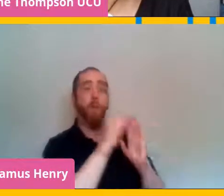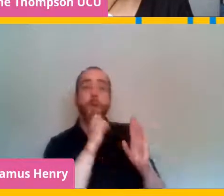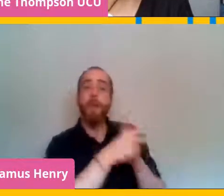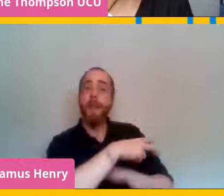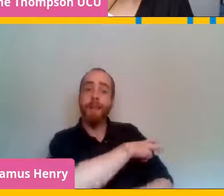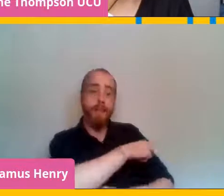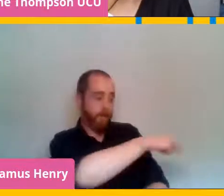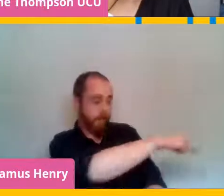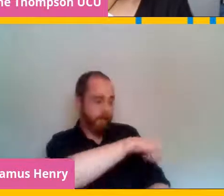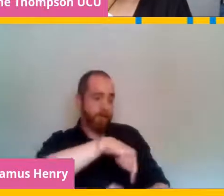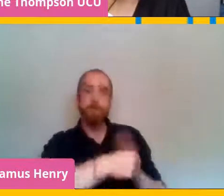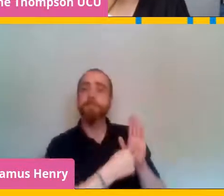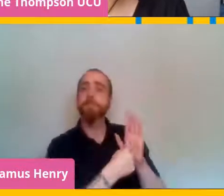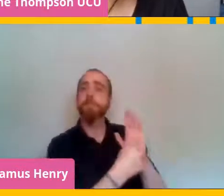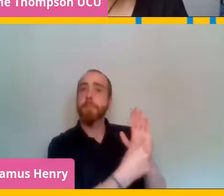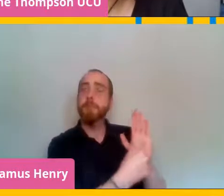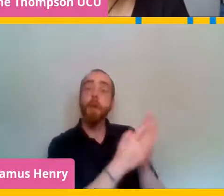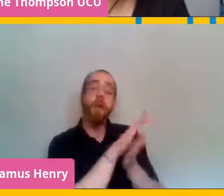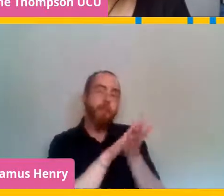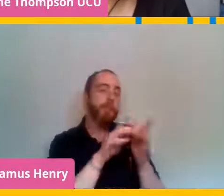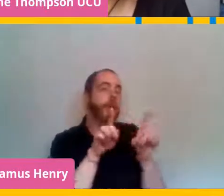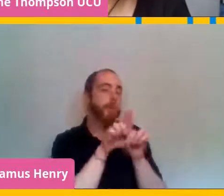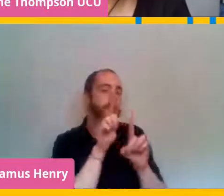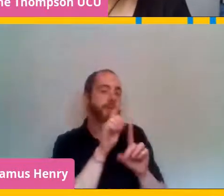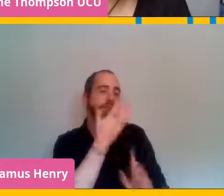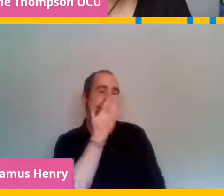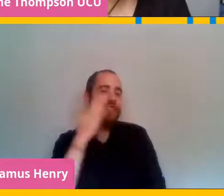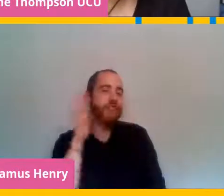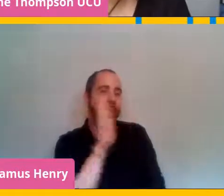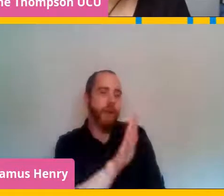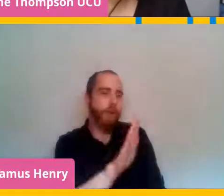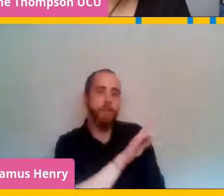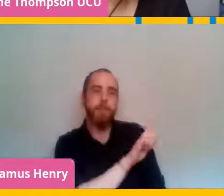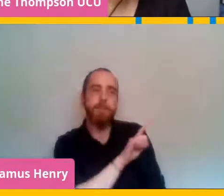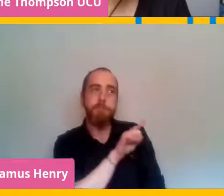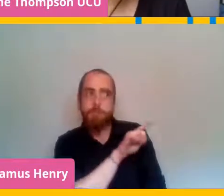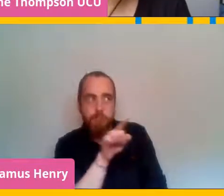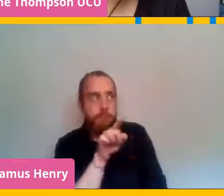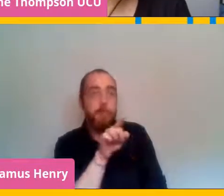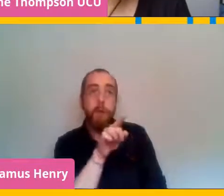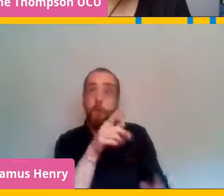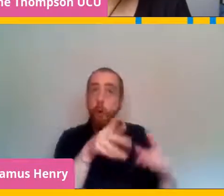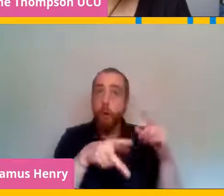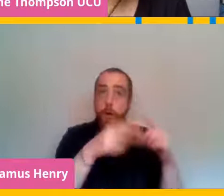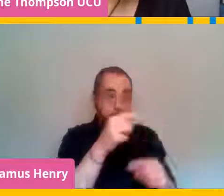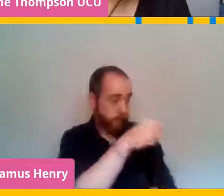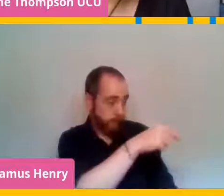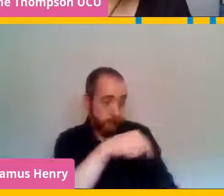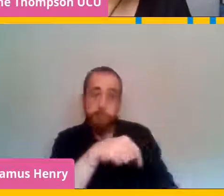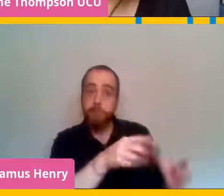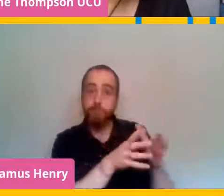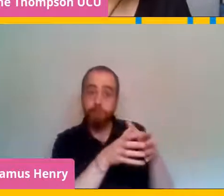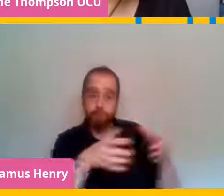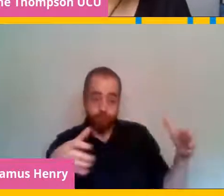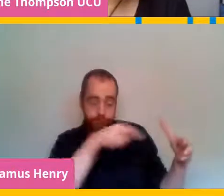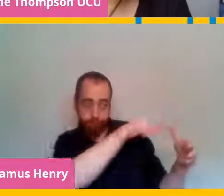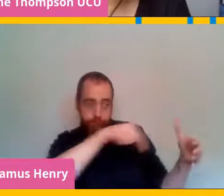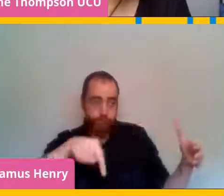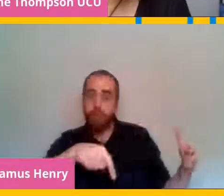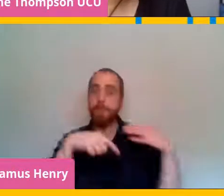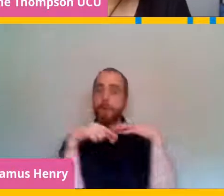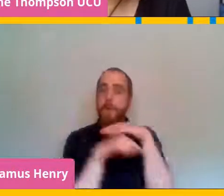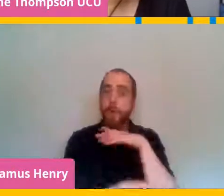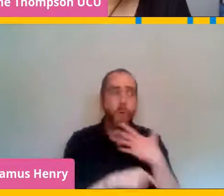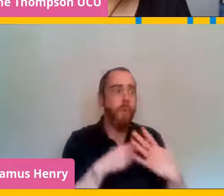in terms of local publicity and the kind of shaming that will put the spotlight on those who, I think it was Ant said,